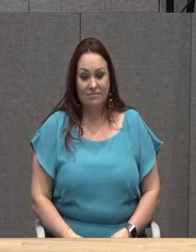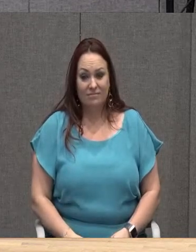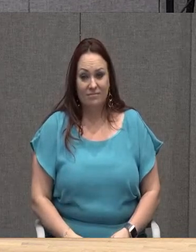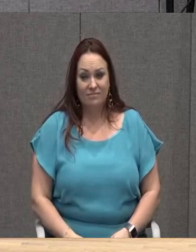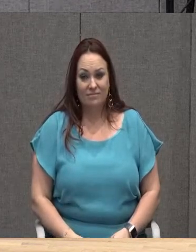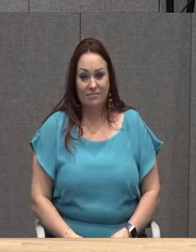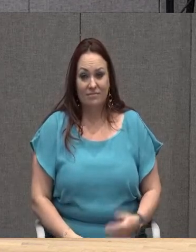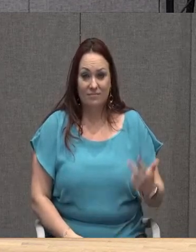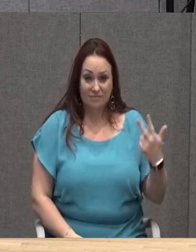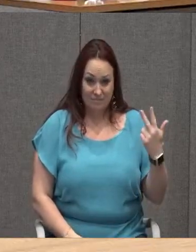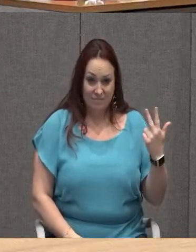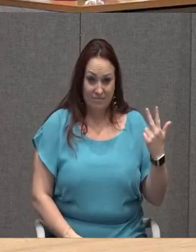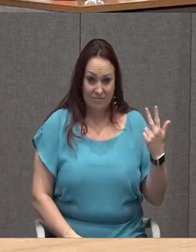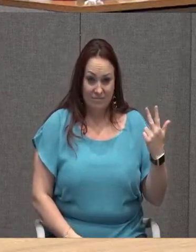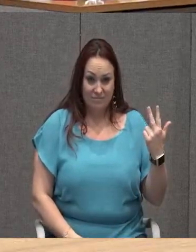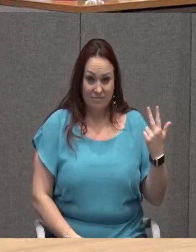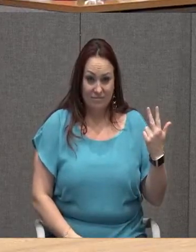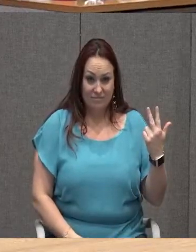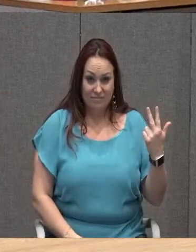Three.